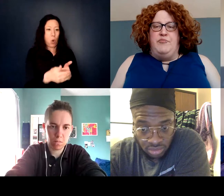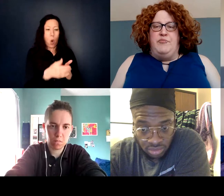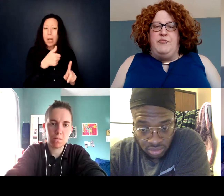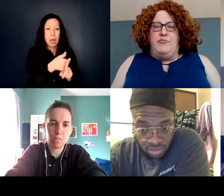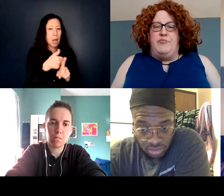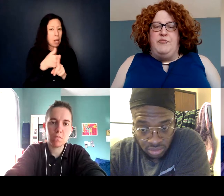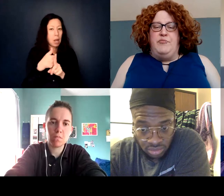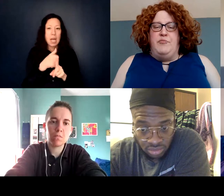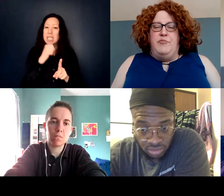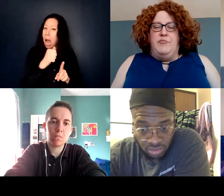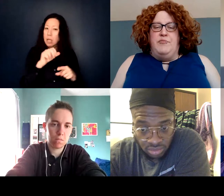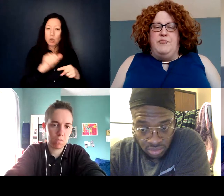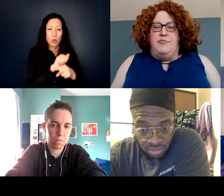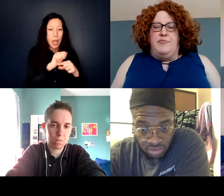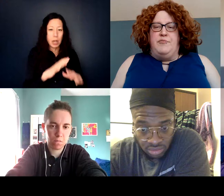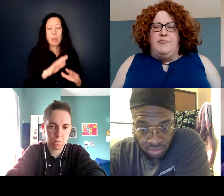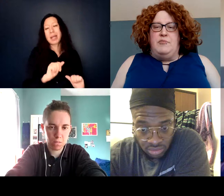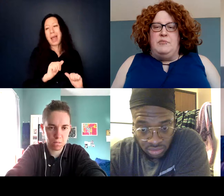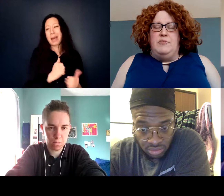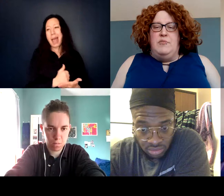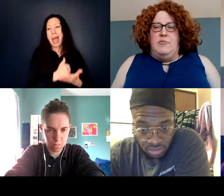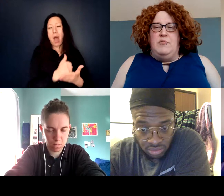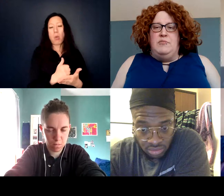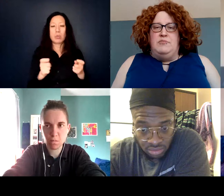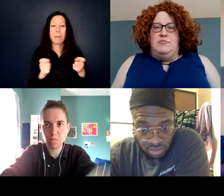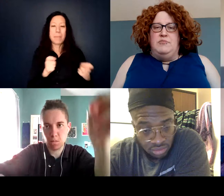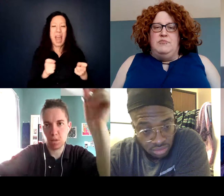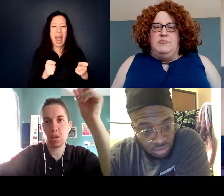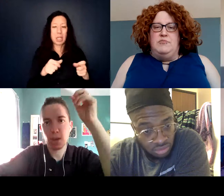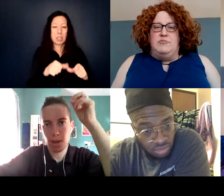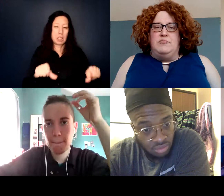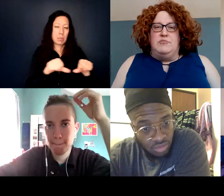space. I think that should always be a factor.